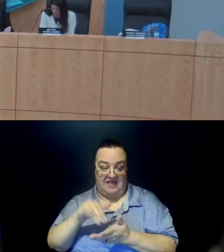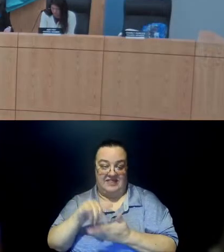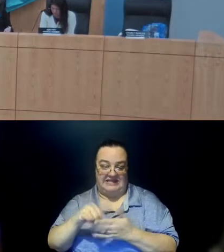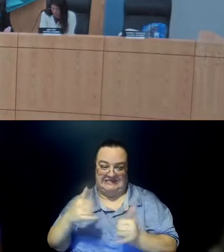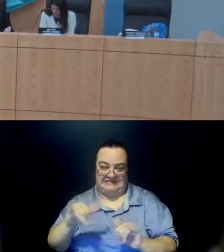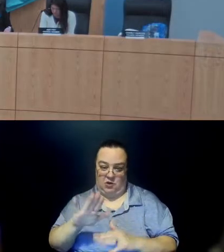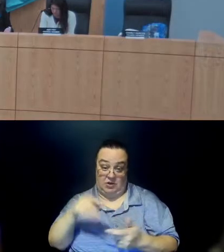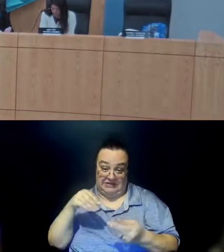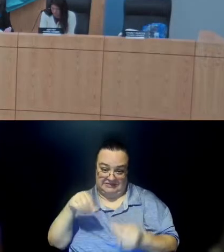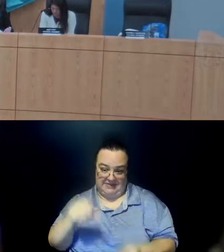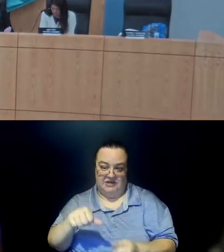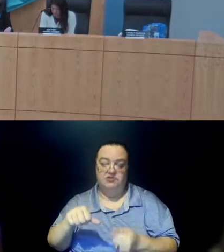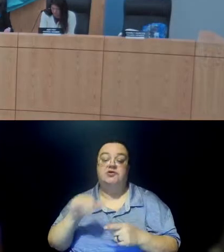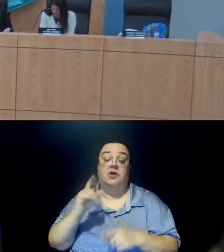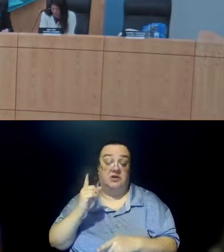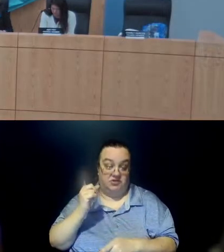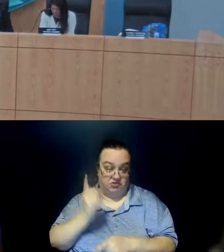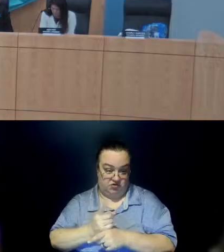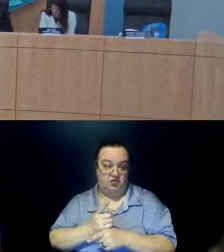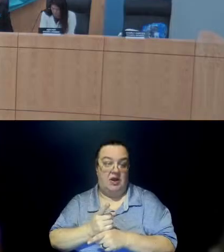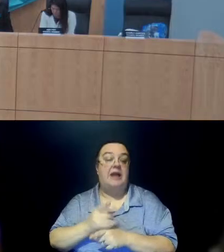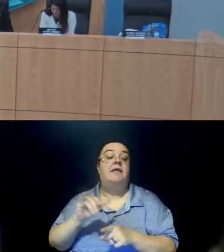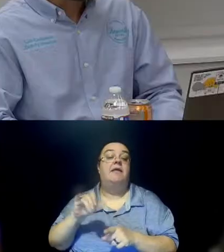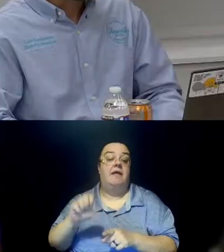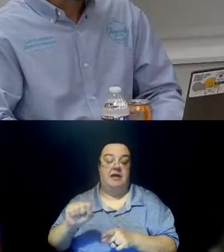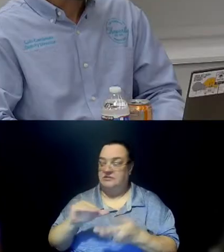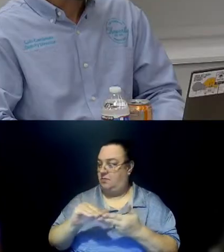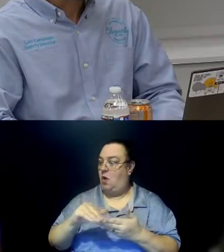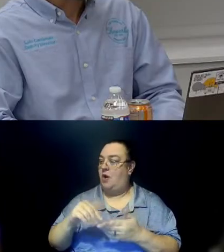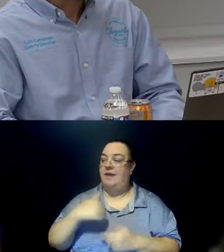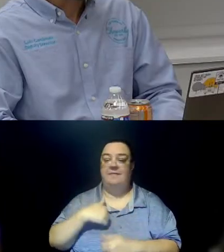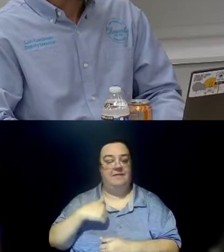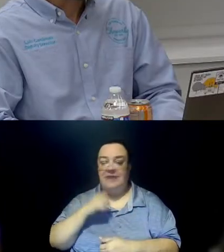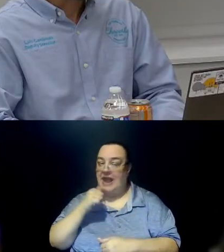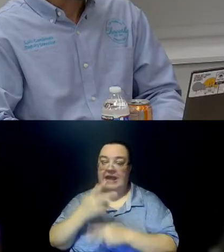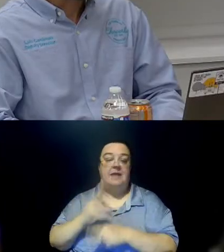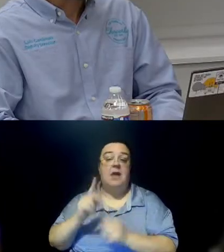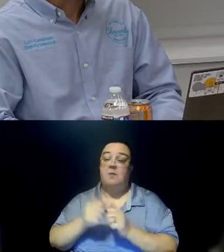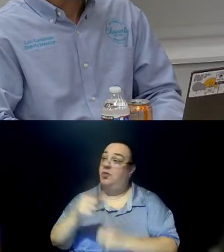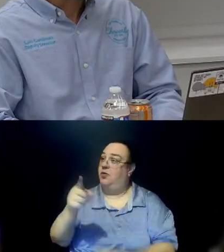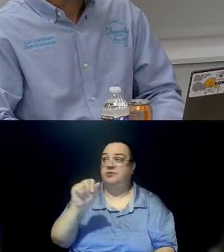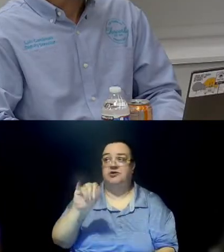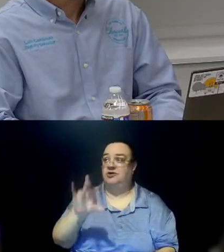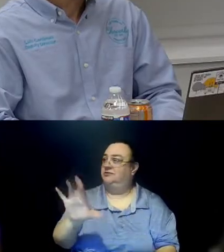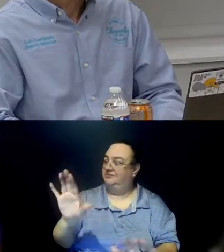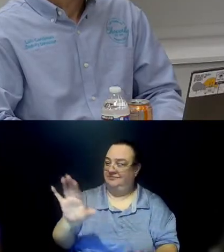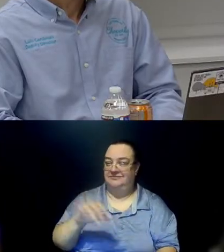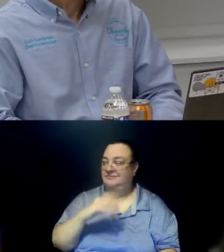is correct. Yes. Pardon like me, I I said that. wasn't keeping up with you, sir. Okay.